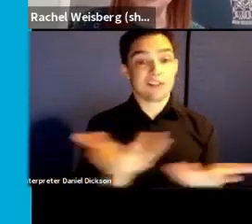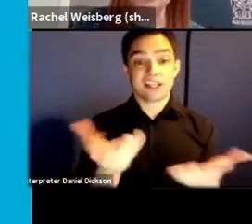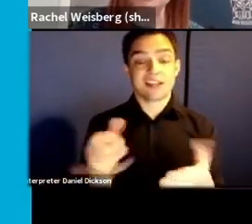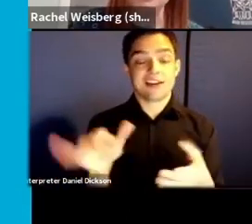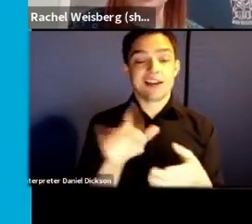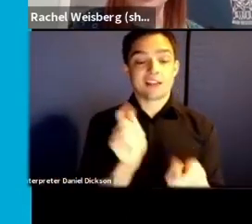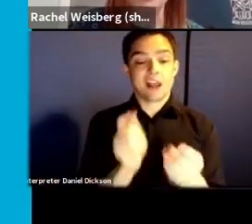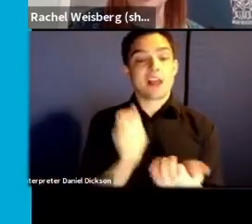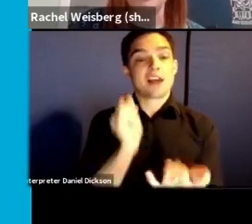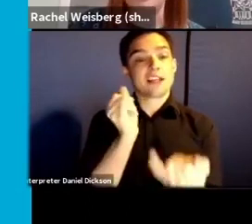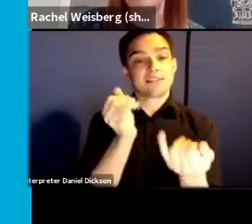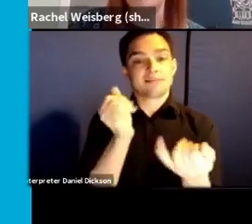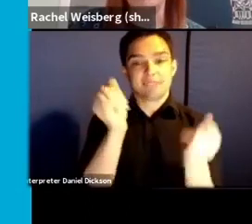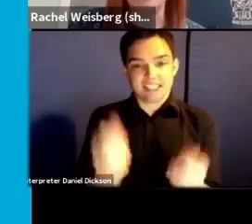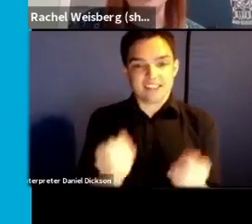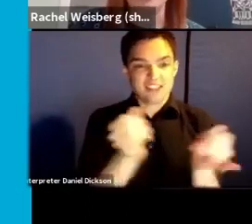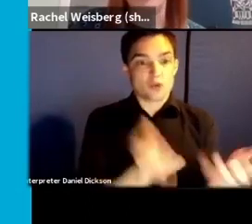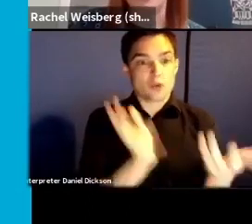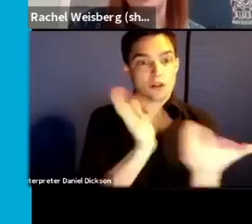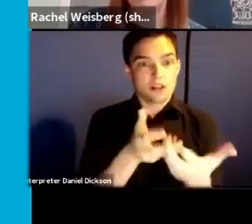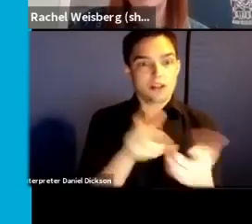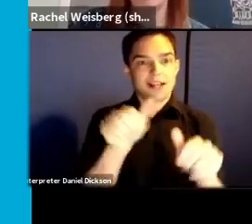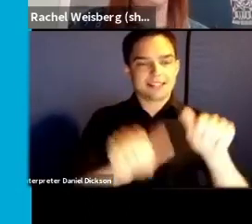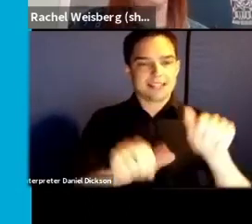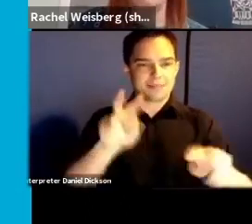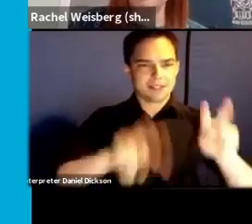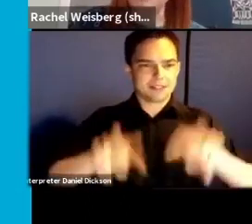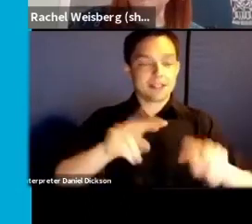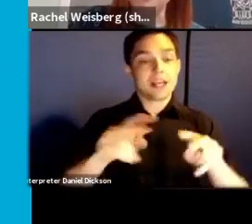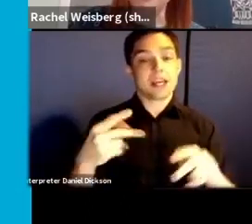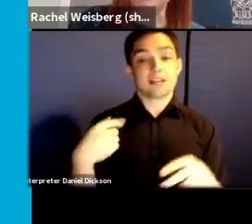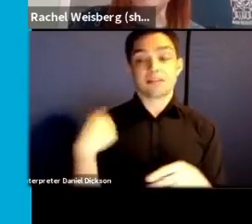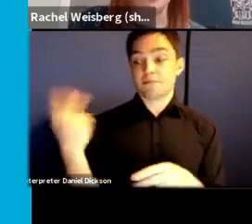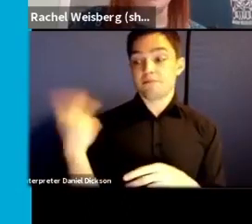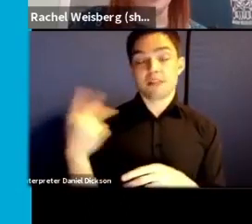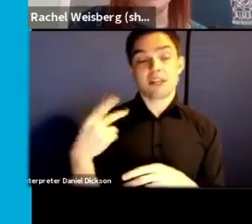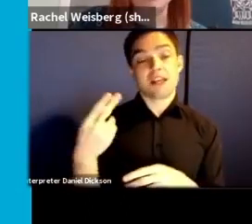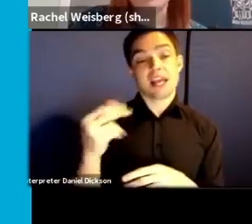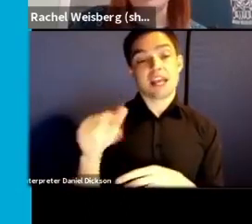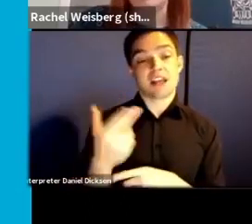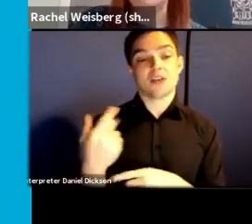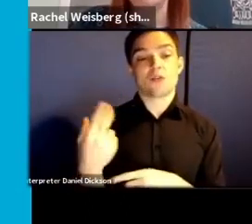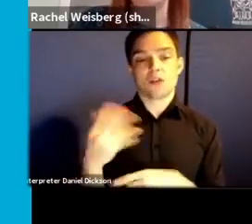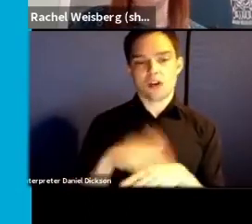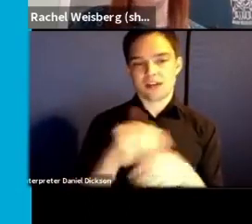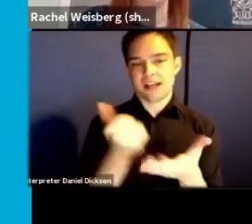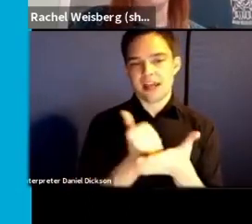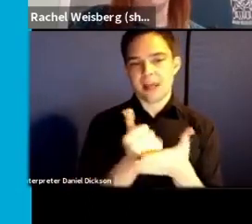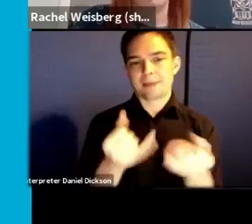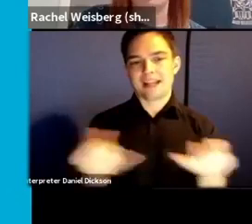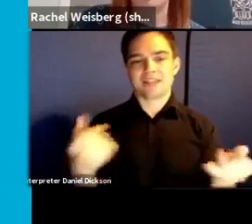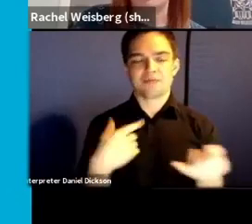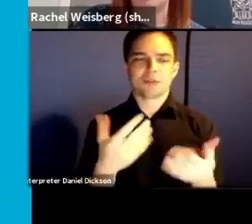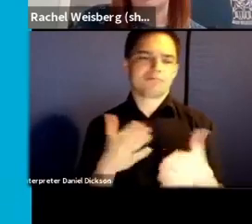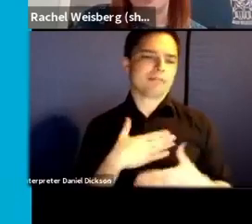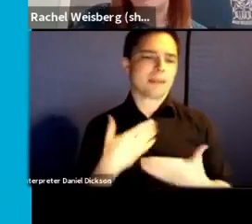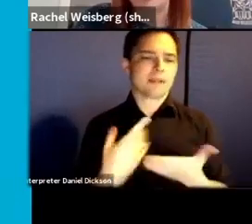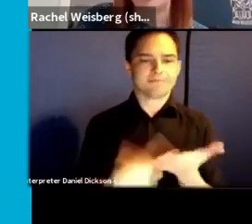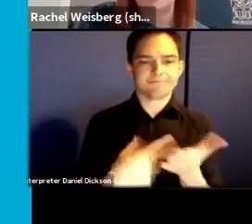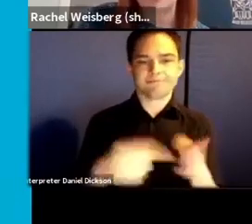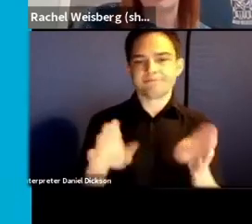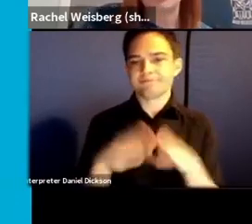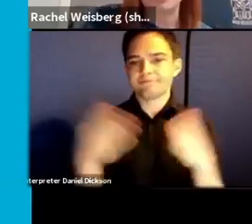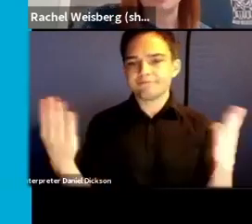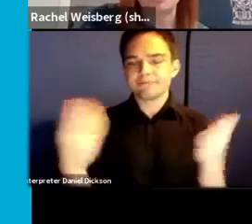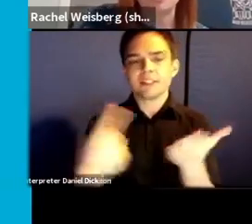individualized assessment. And Hannah and I and others at the helpline are very happy to have a conversation either through this Q&A or